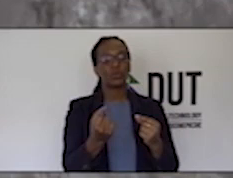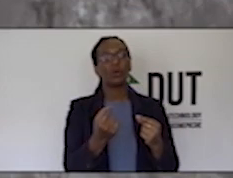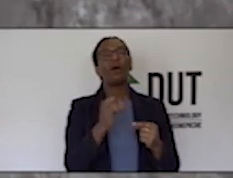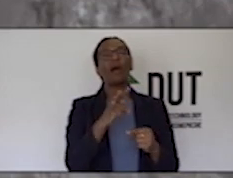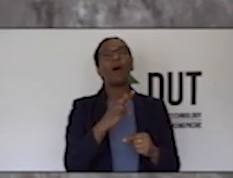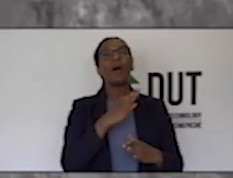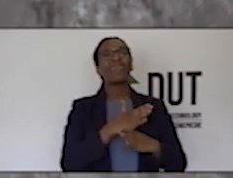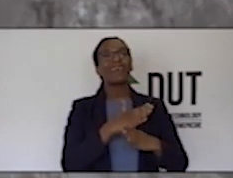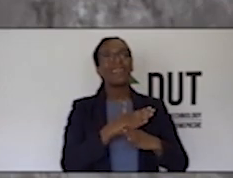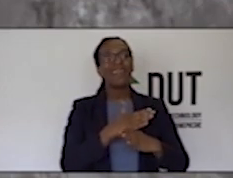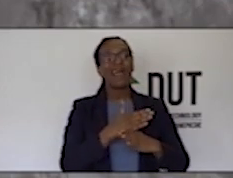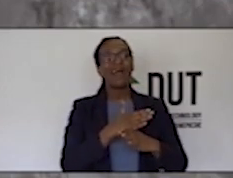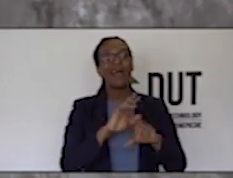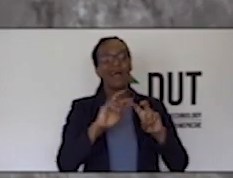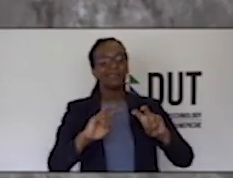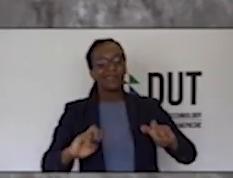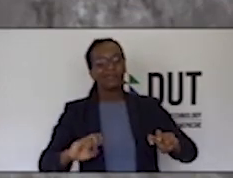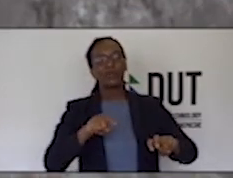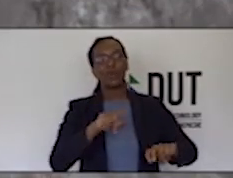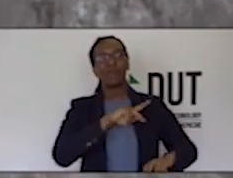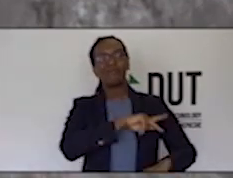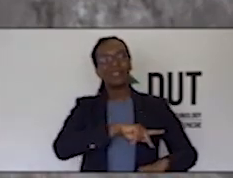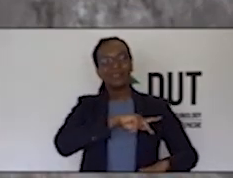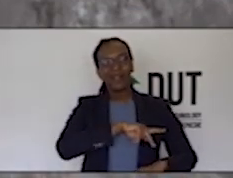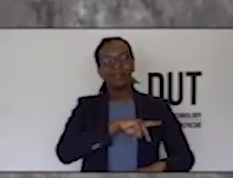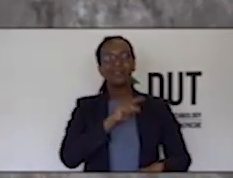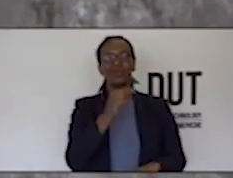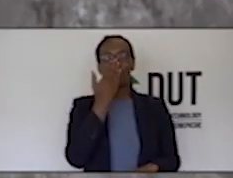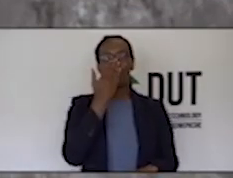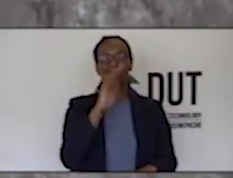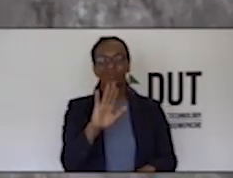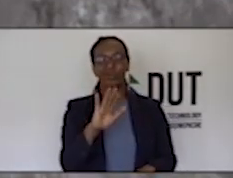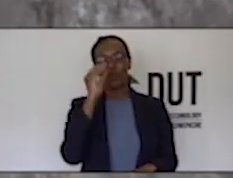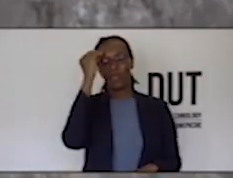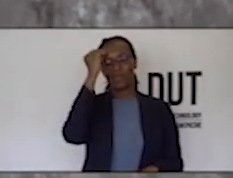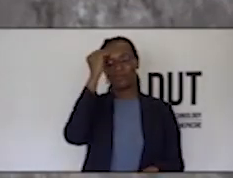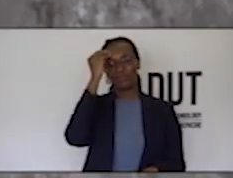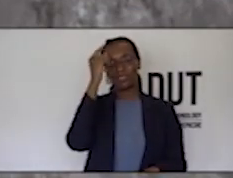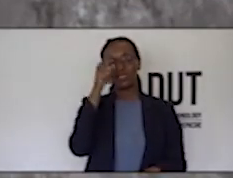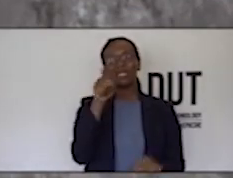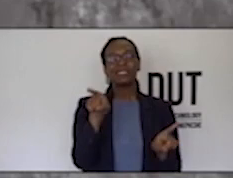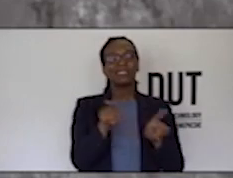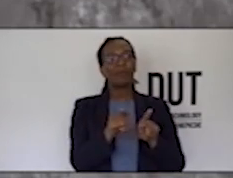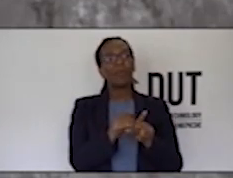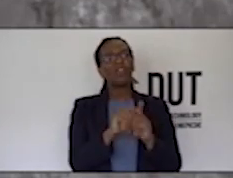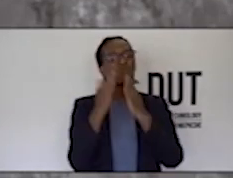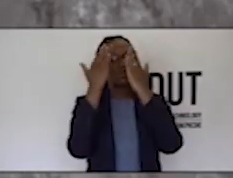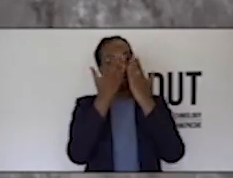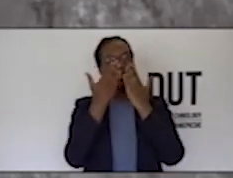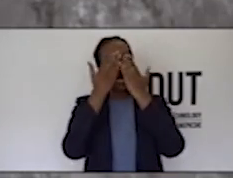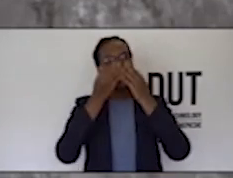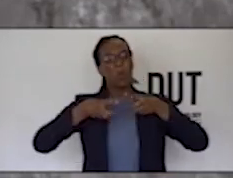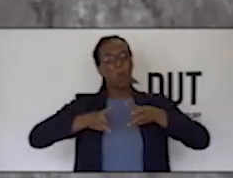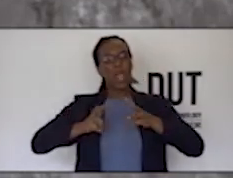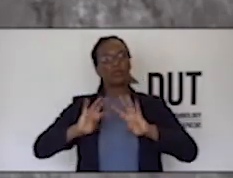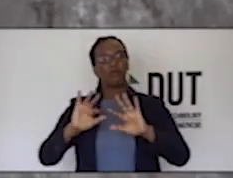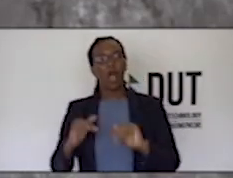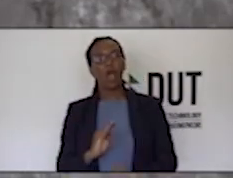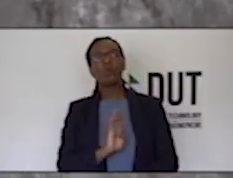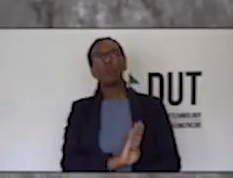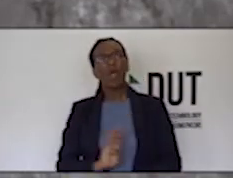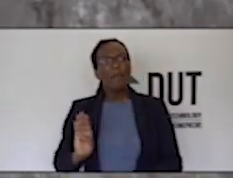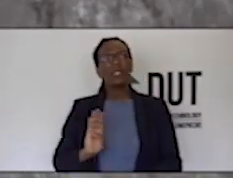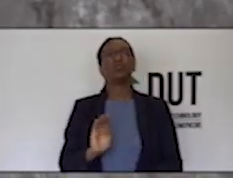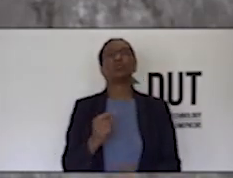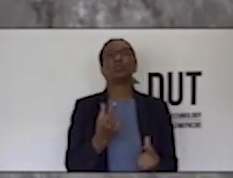will assess your personality, your aptitude, your interest, and your study habits. From this information, we